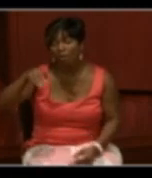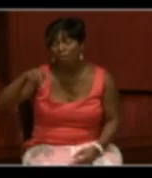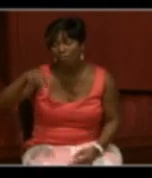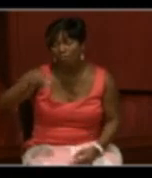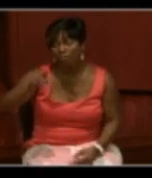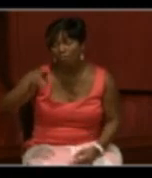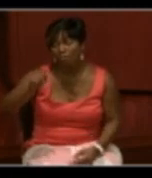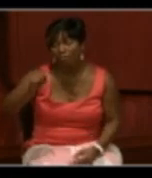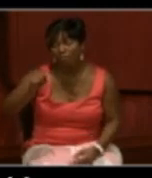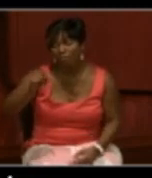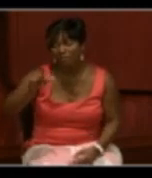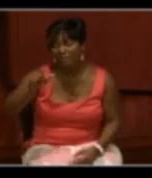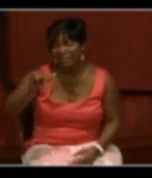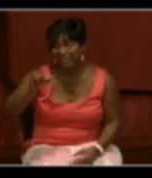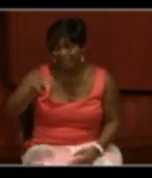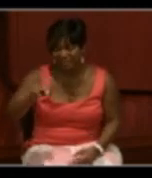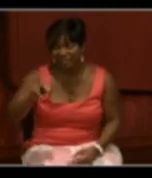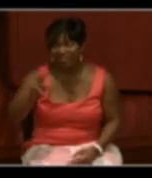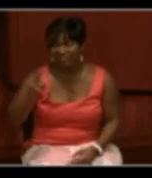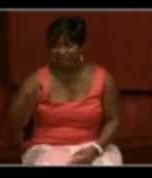was raised in Philadelphia.